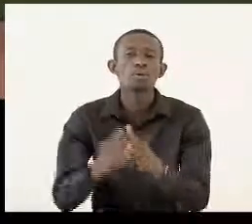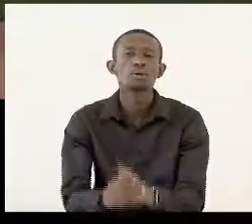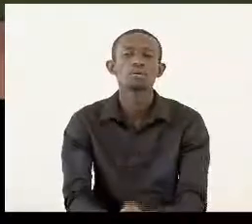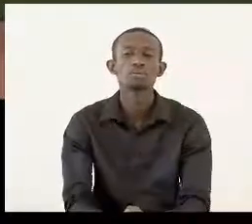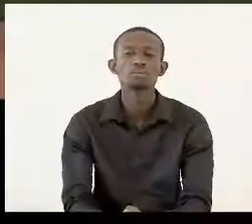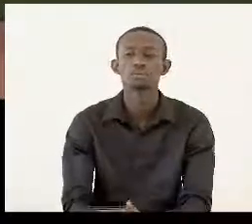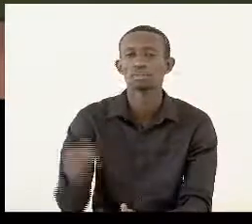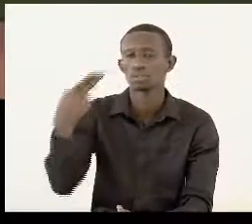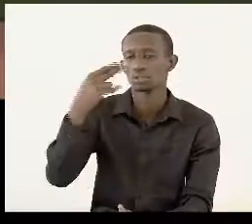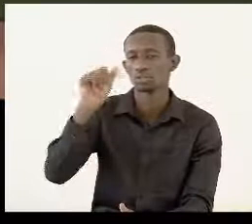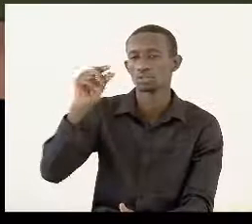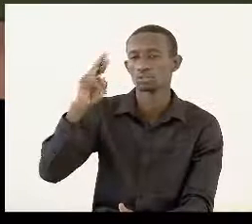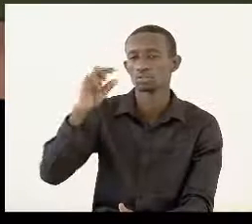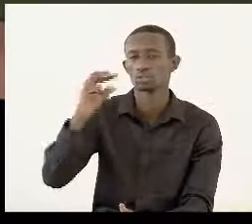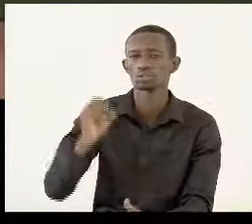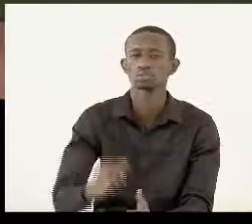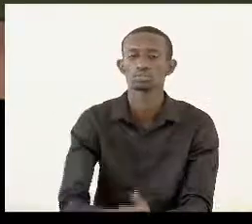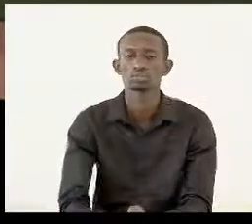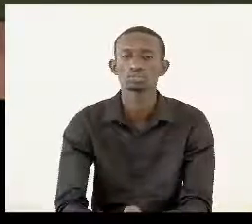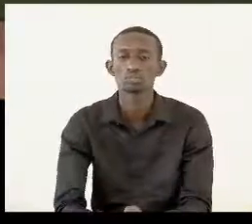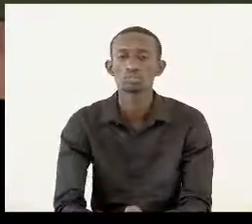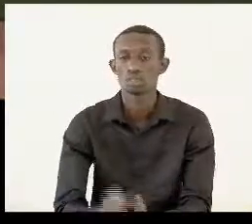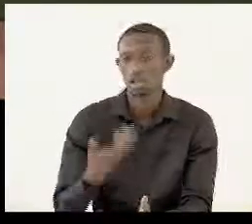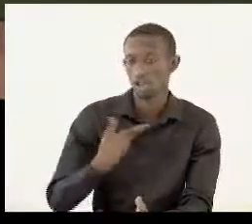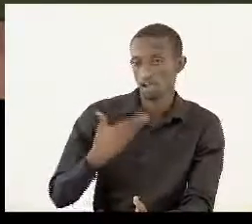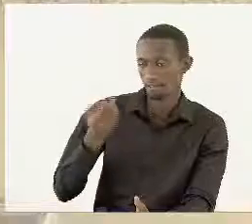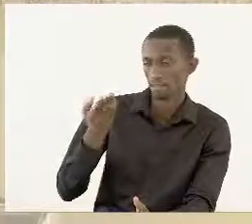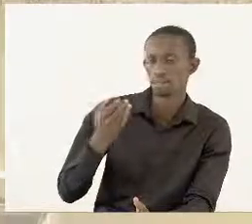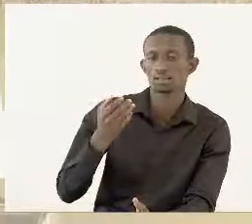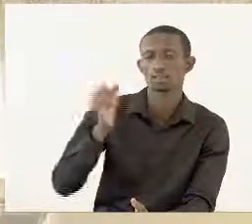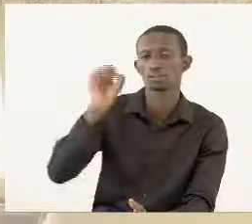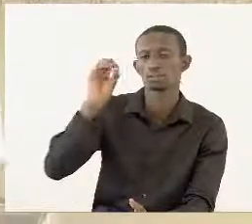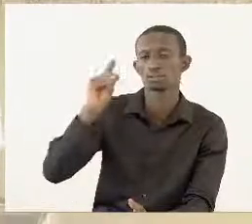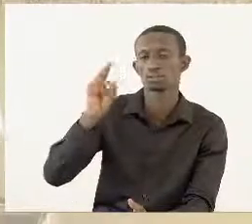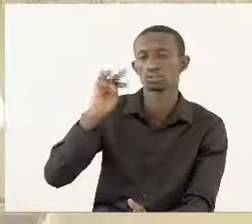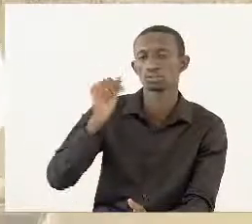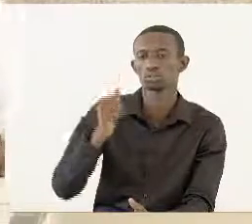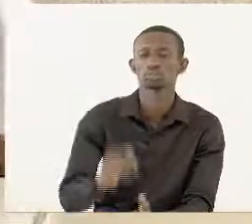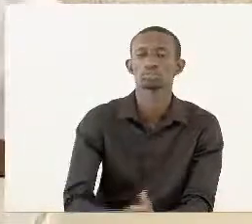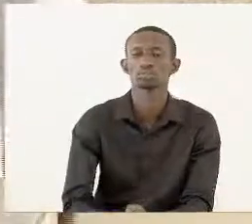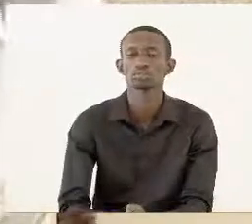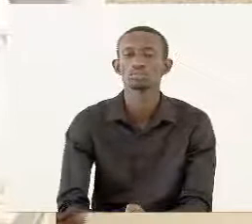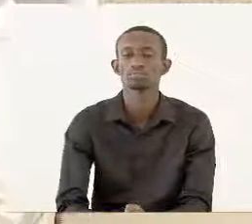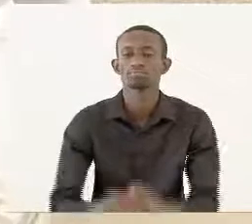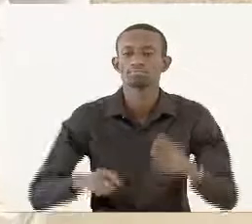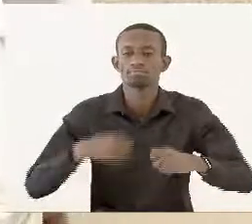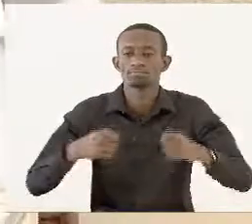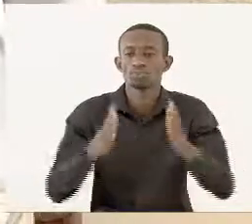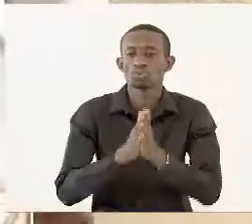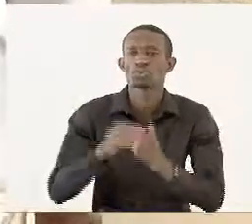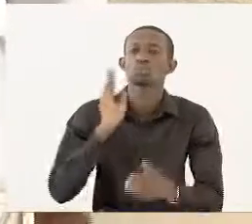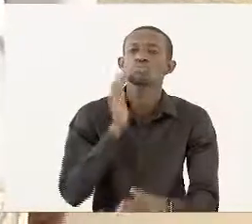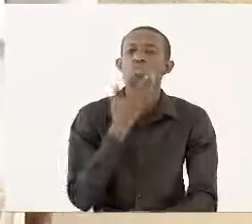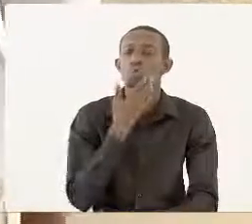a hydroxide. So we have sodium hydride reacting with water,